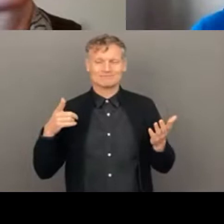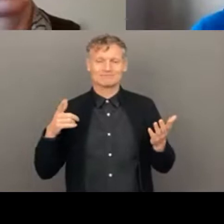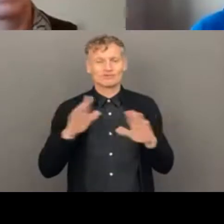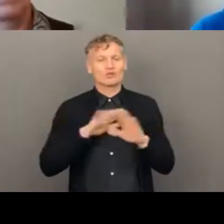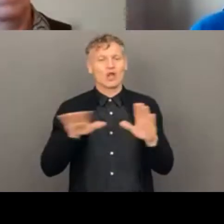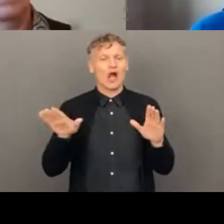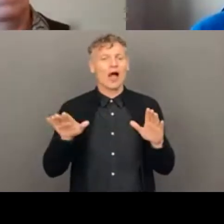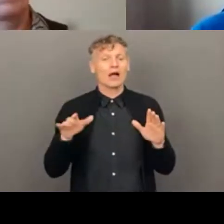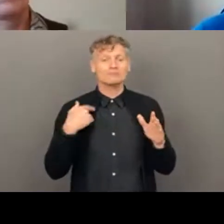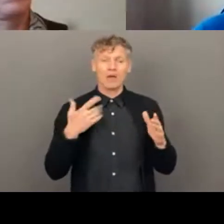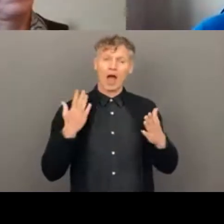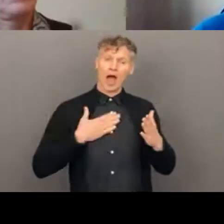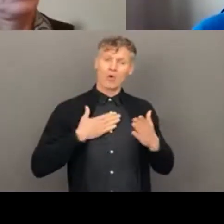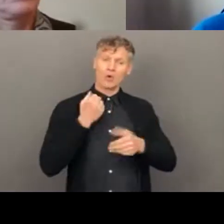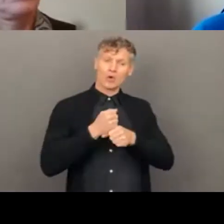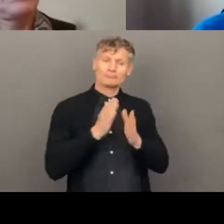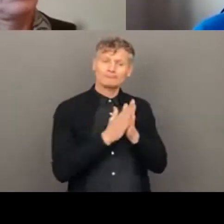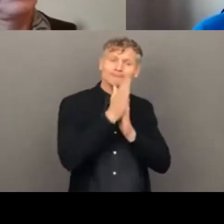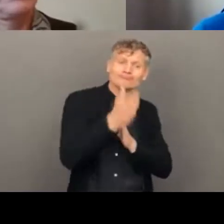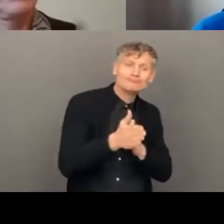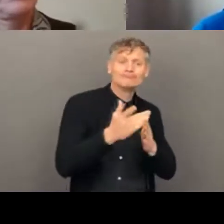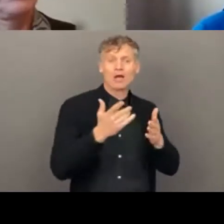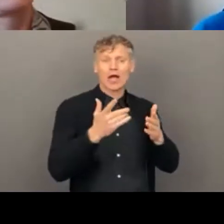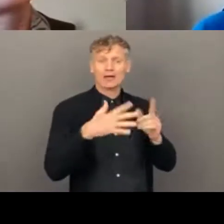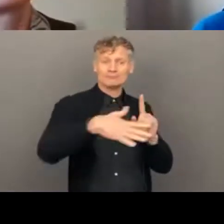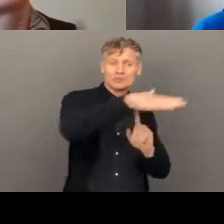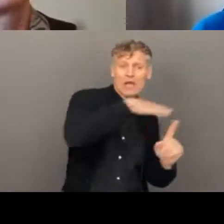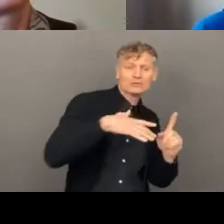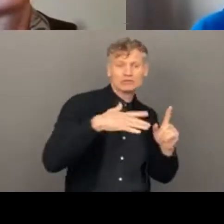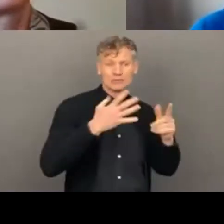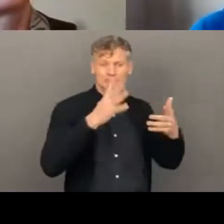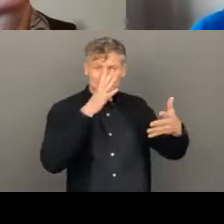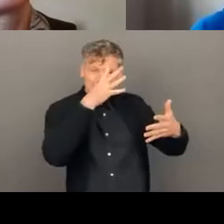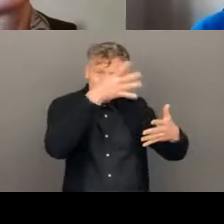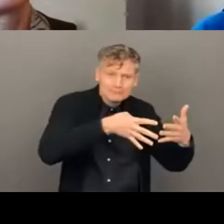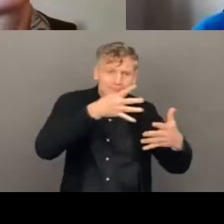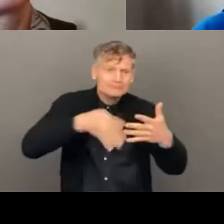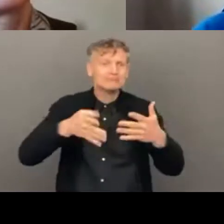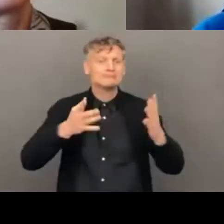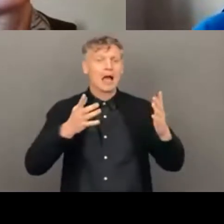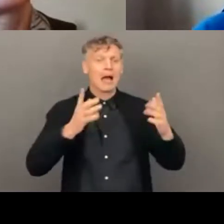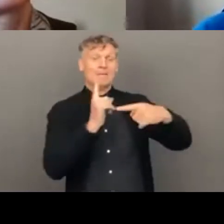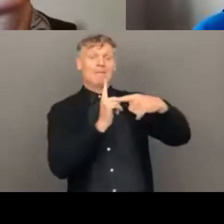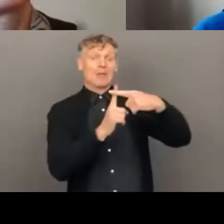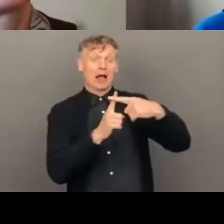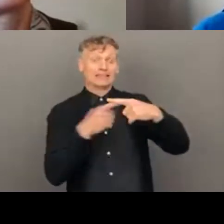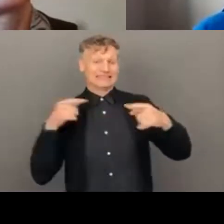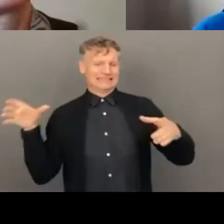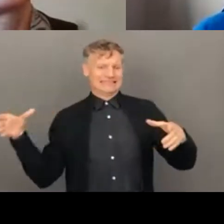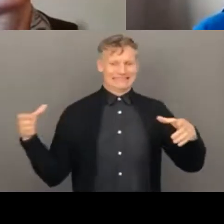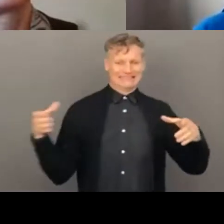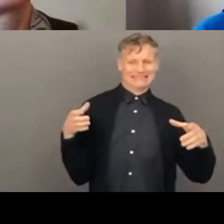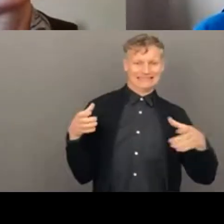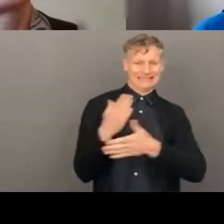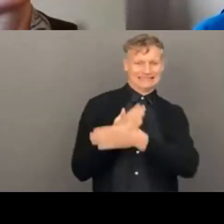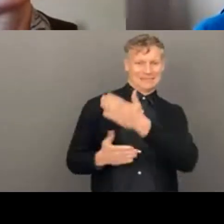sort of in a procedural document or in our policies, but it has to just come from our